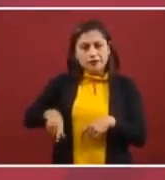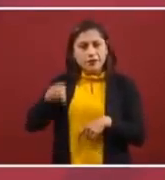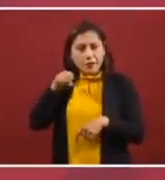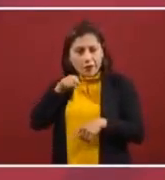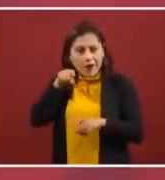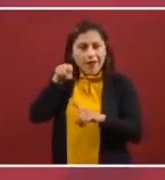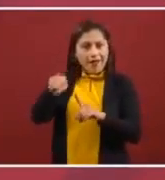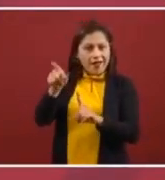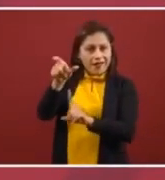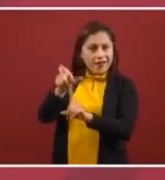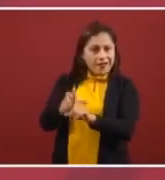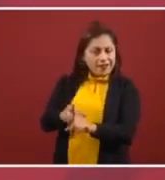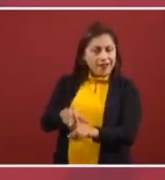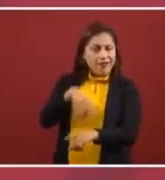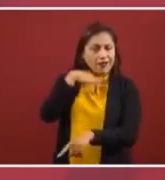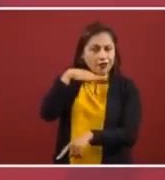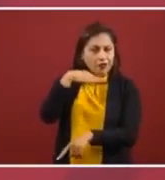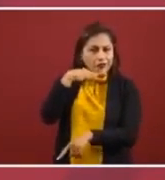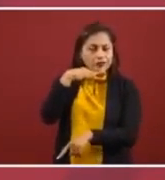official be the corrupt one.